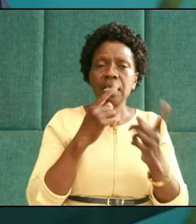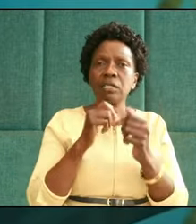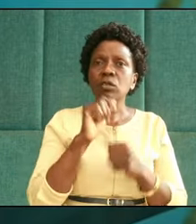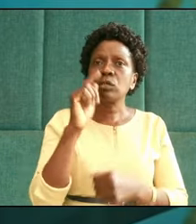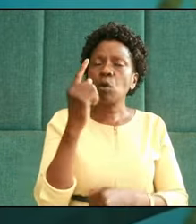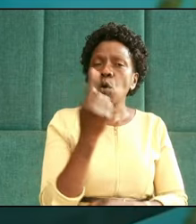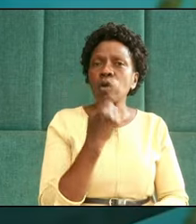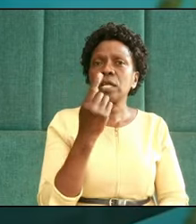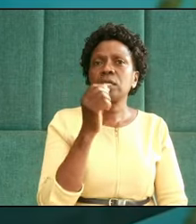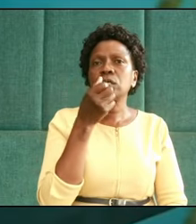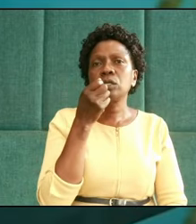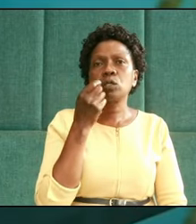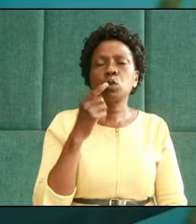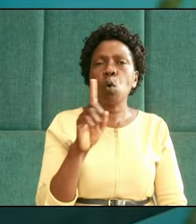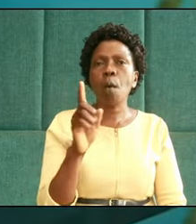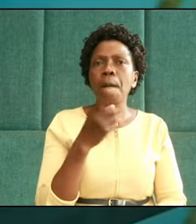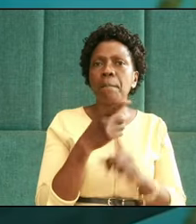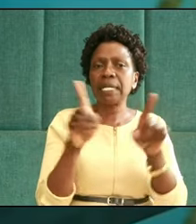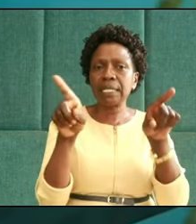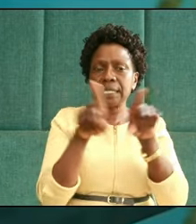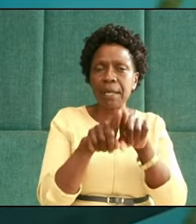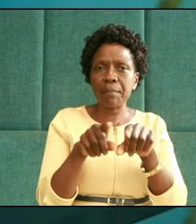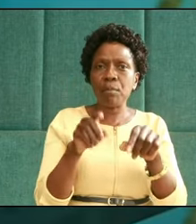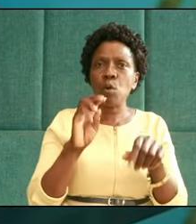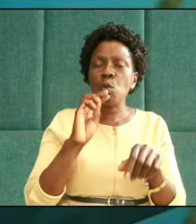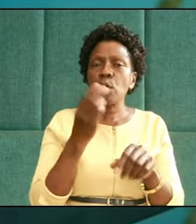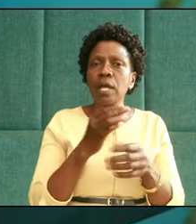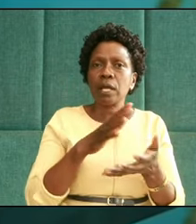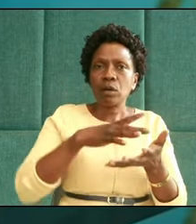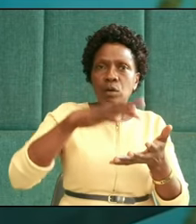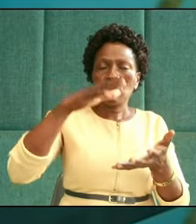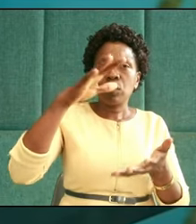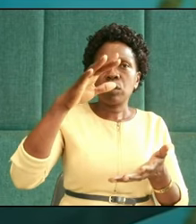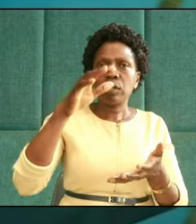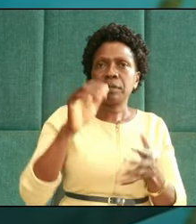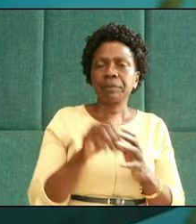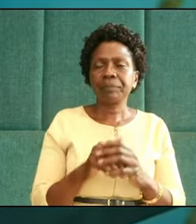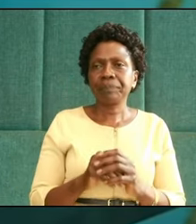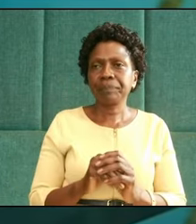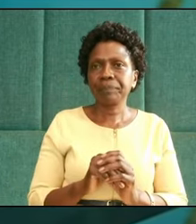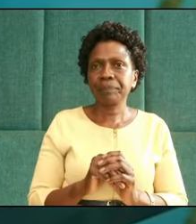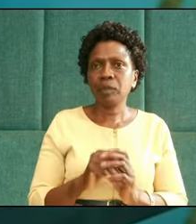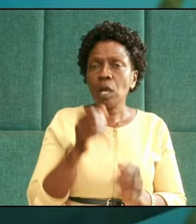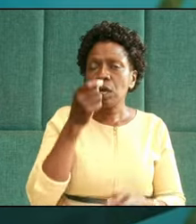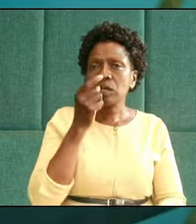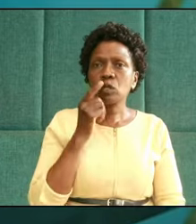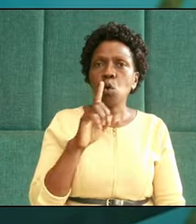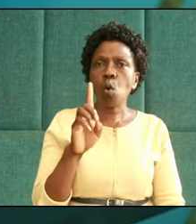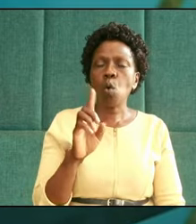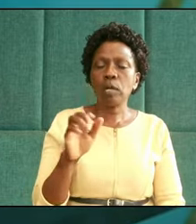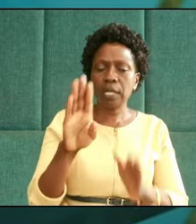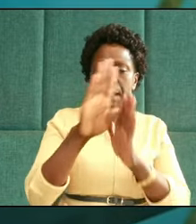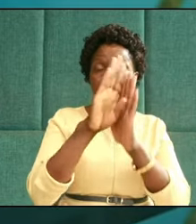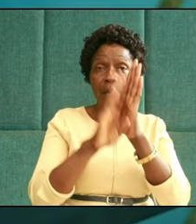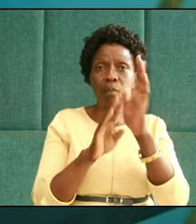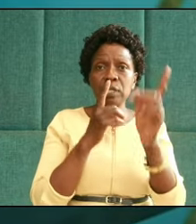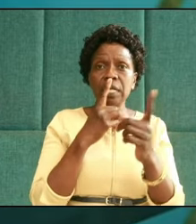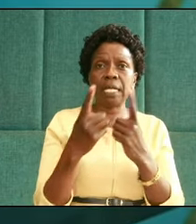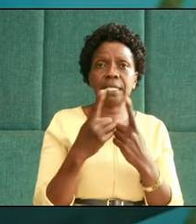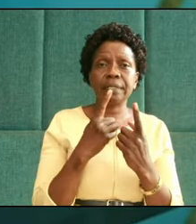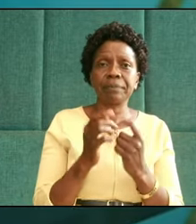only so, but we also glory in tribulation. So the Bible